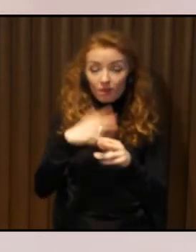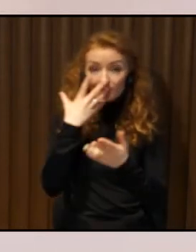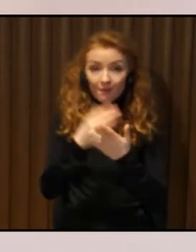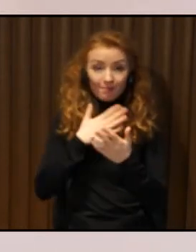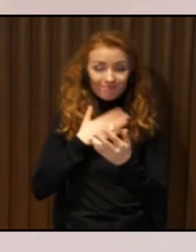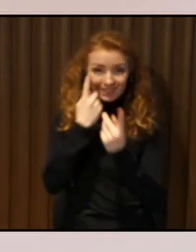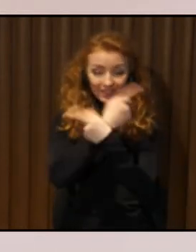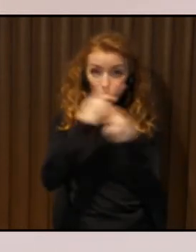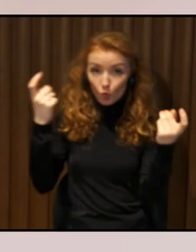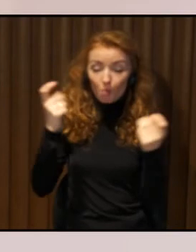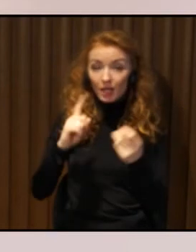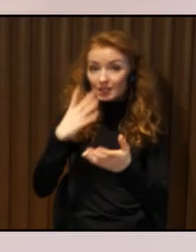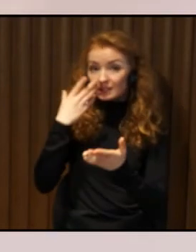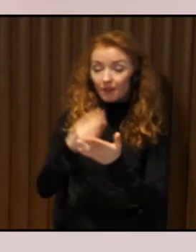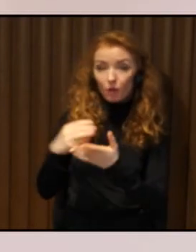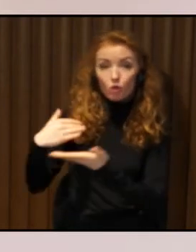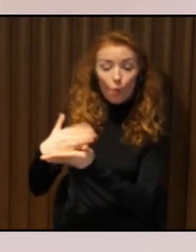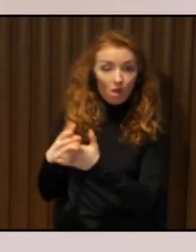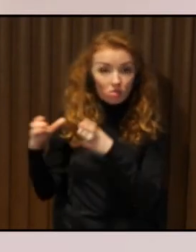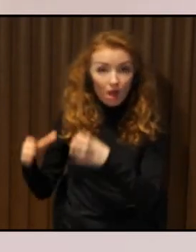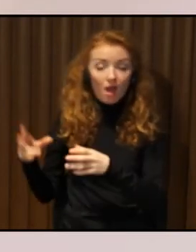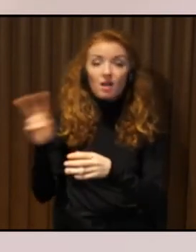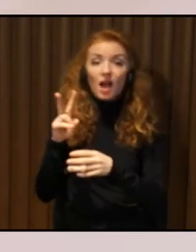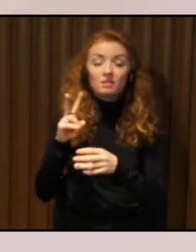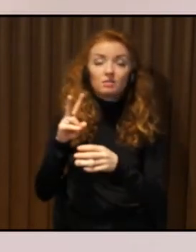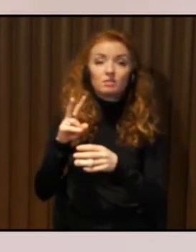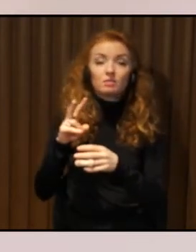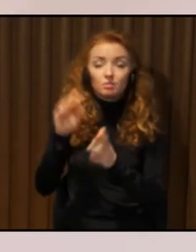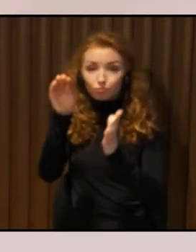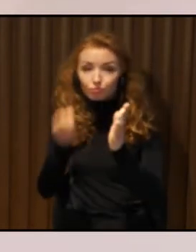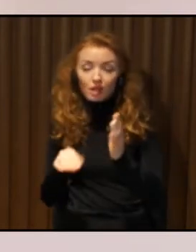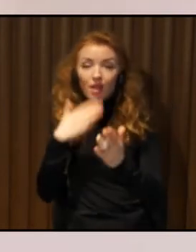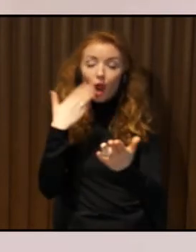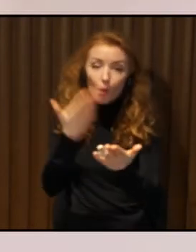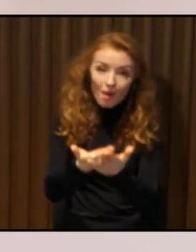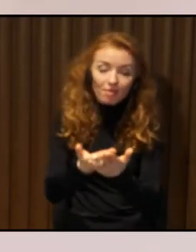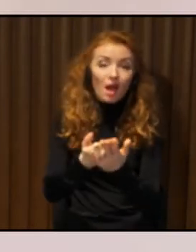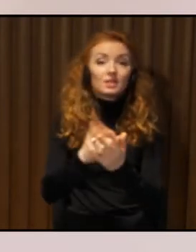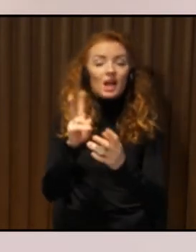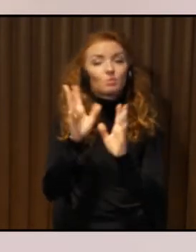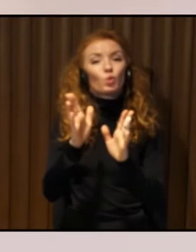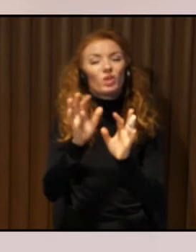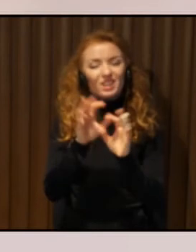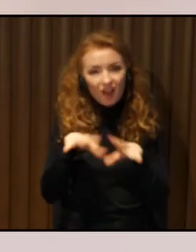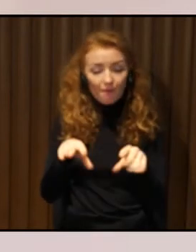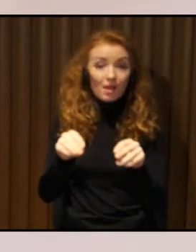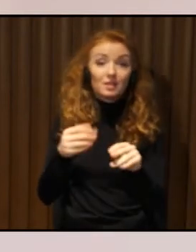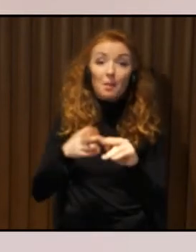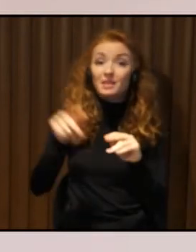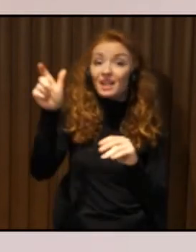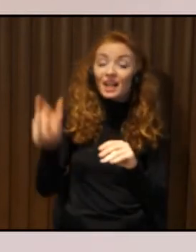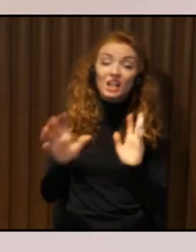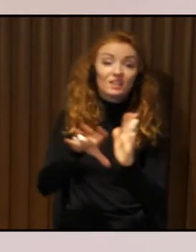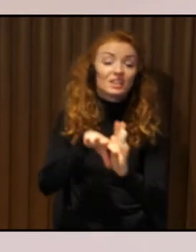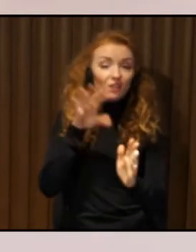and what is a recommendation, what's nice to have. So then the customer can really choose what to do and what not to